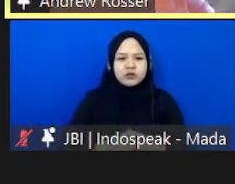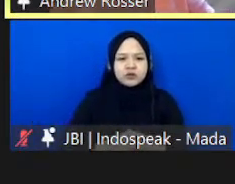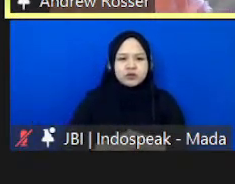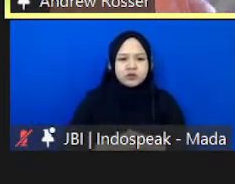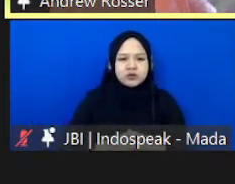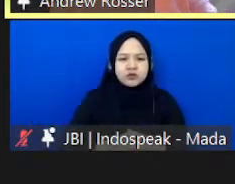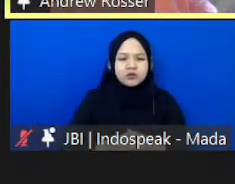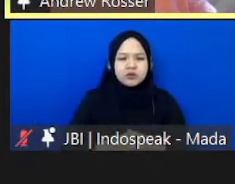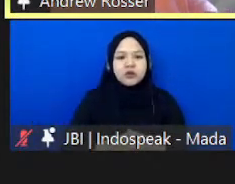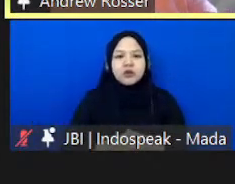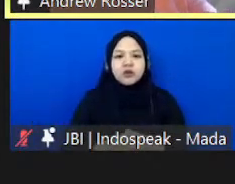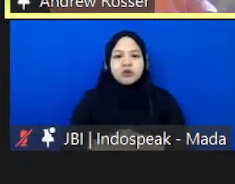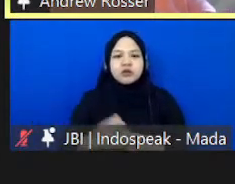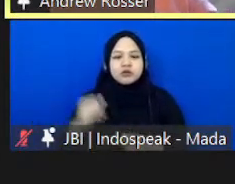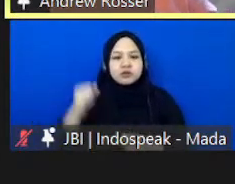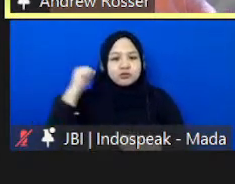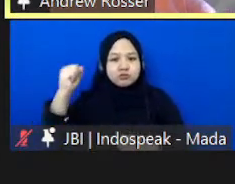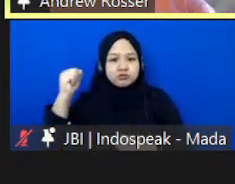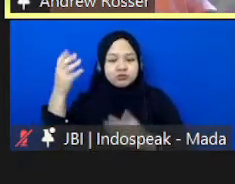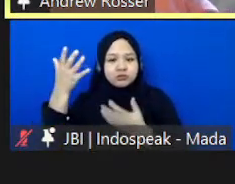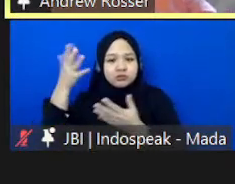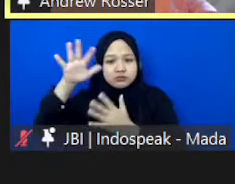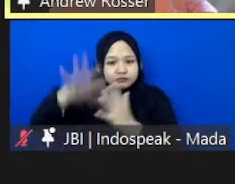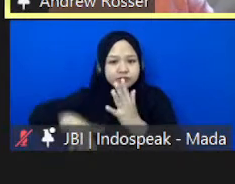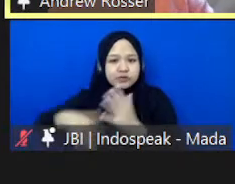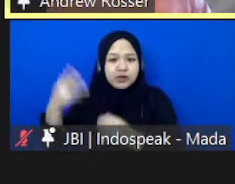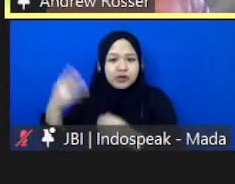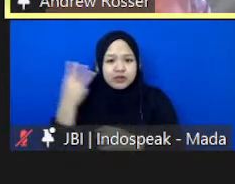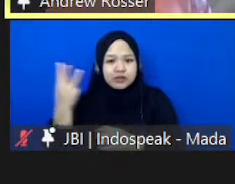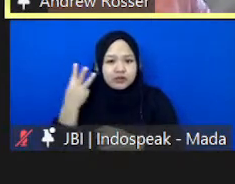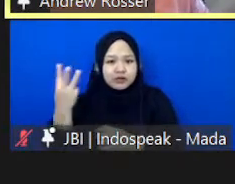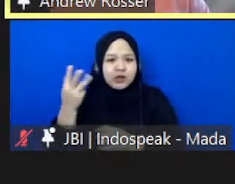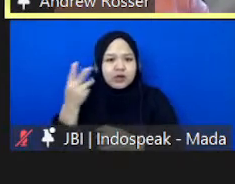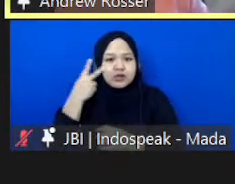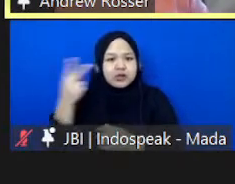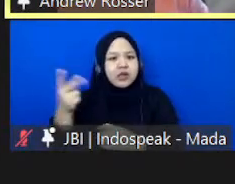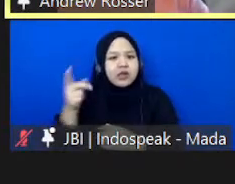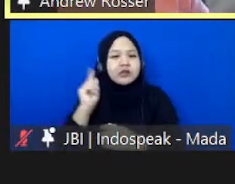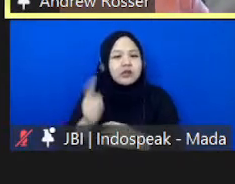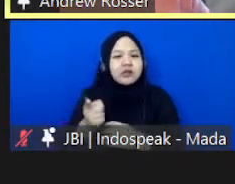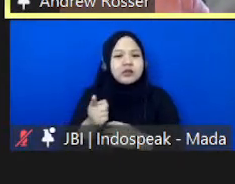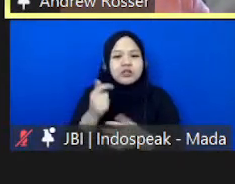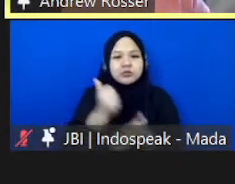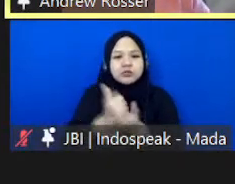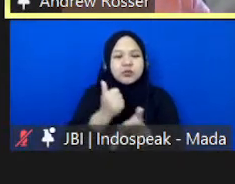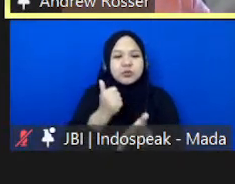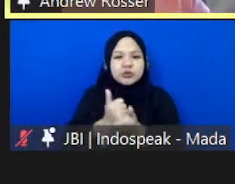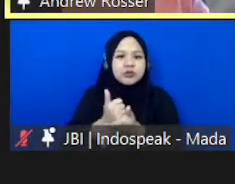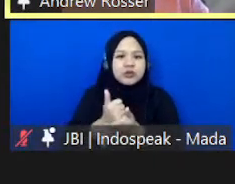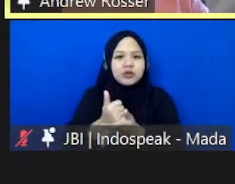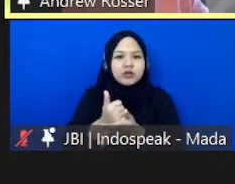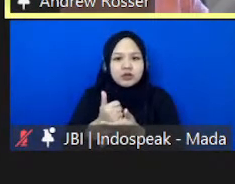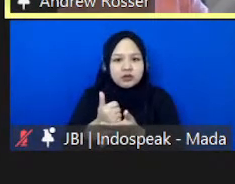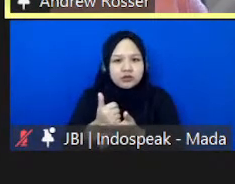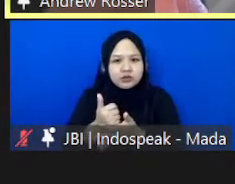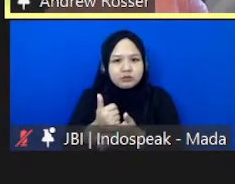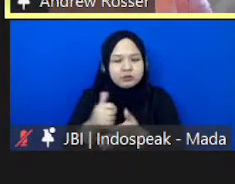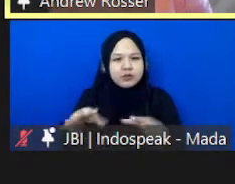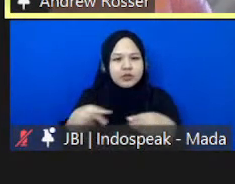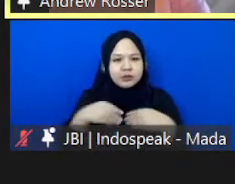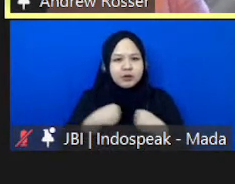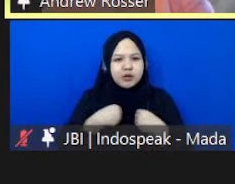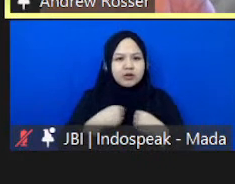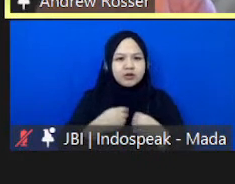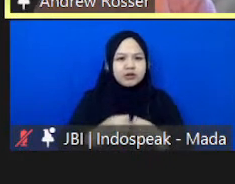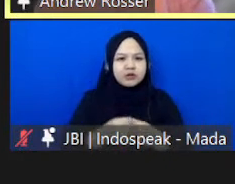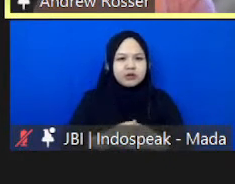the table, it overlaps in part actually with the space occupied by the tobacco control case study. All right,